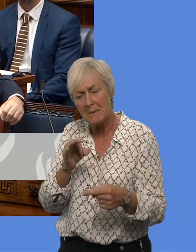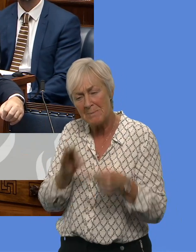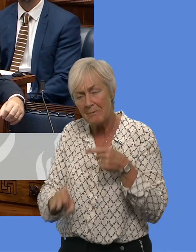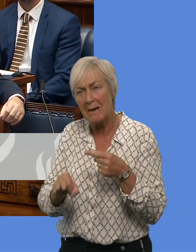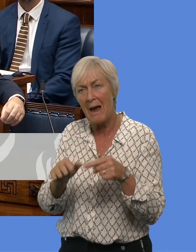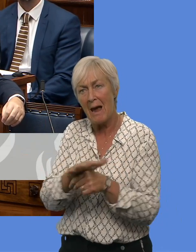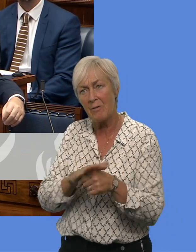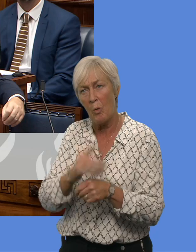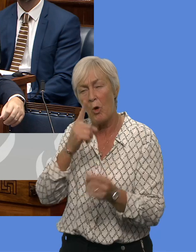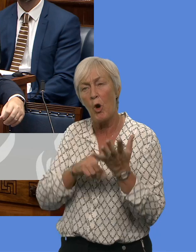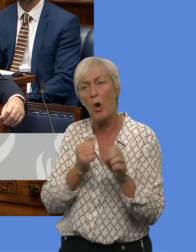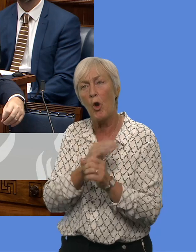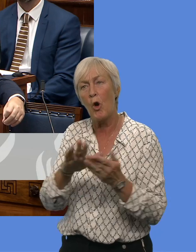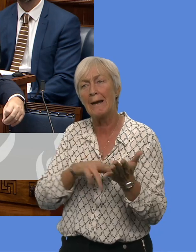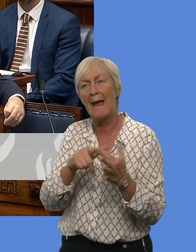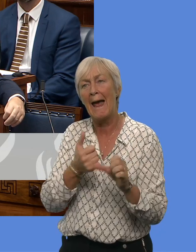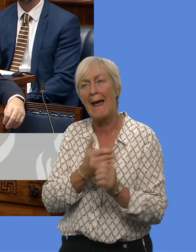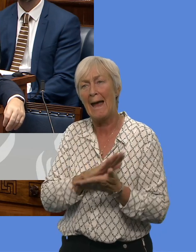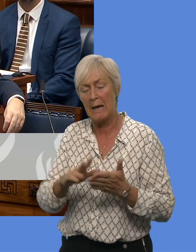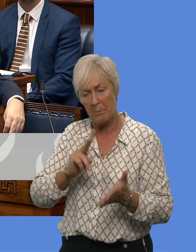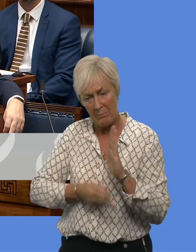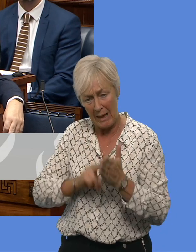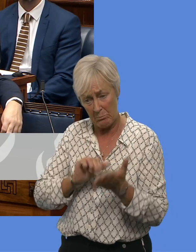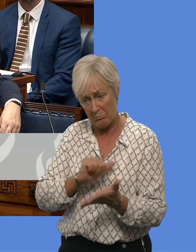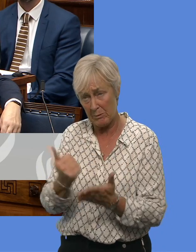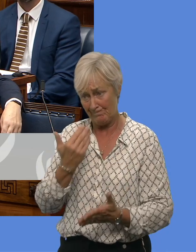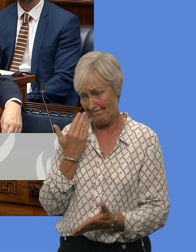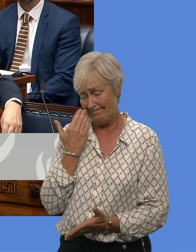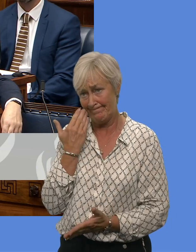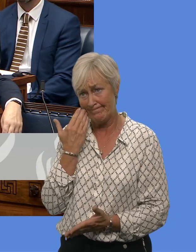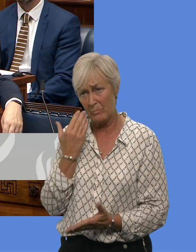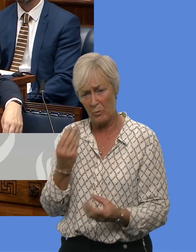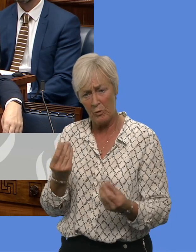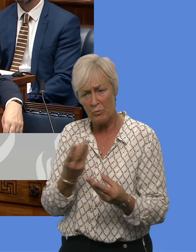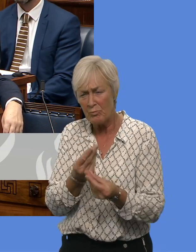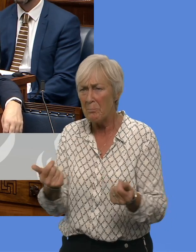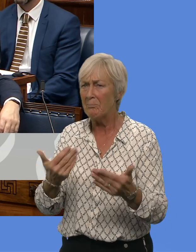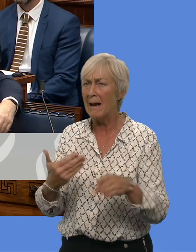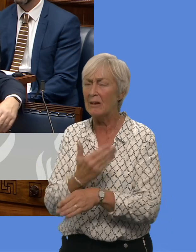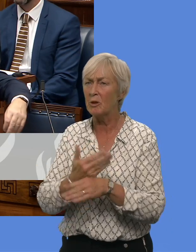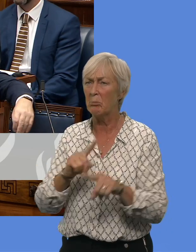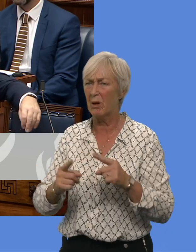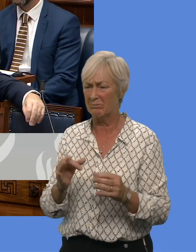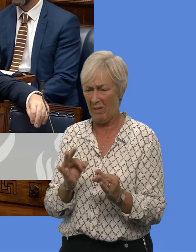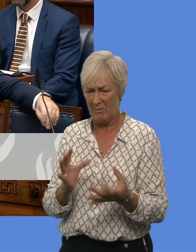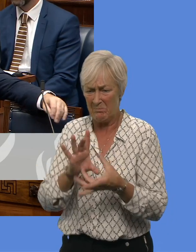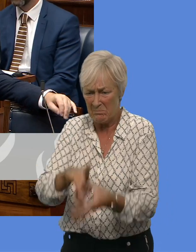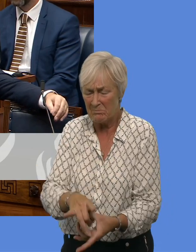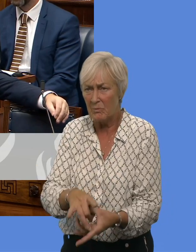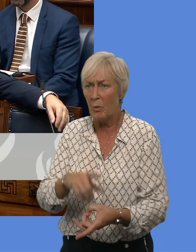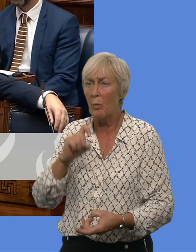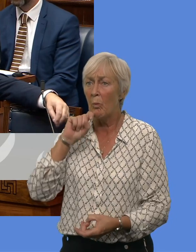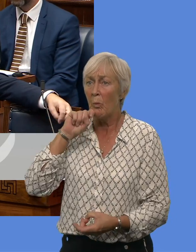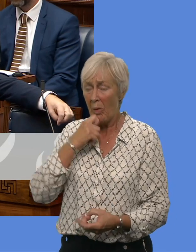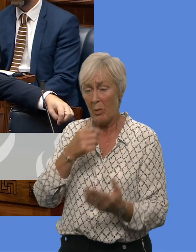One is Lough Neagh. A Lough Neagh action plan was published some weeks ago with some actions, but most of them non-binding. Will